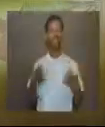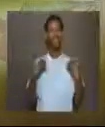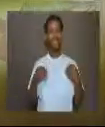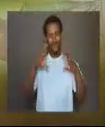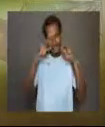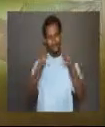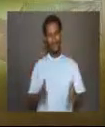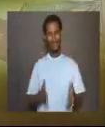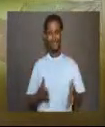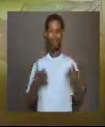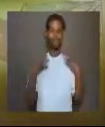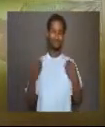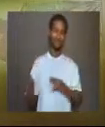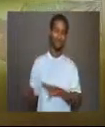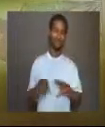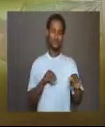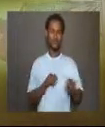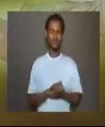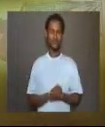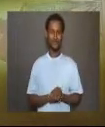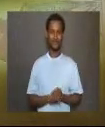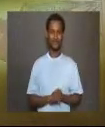Hello, teacher. Hello, students.